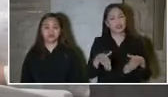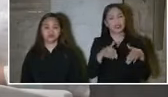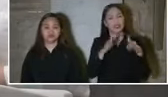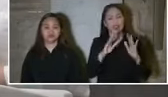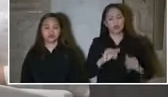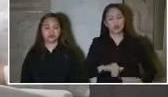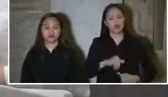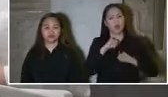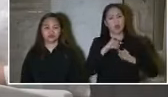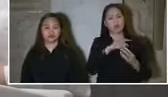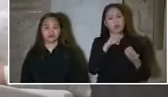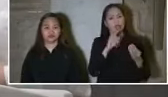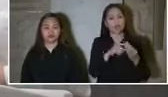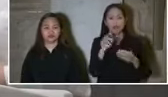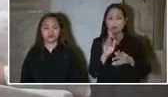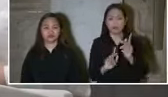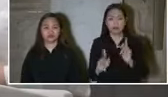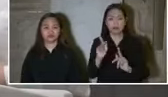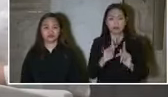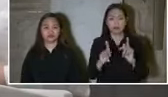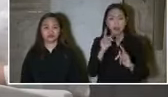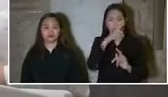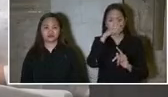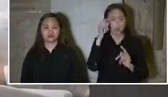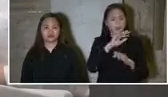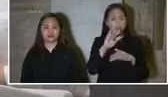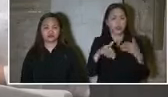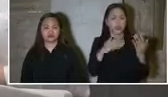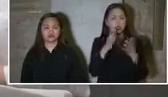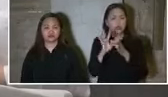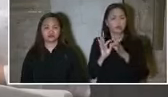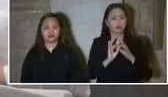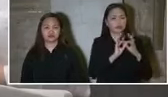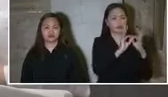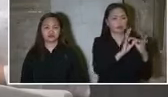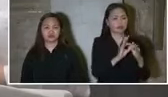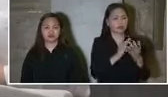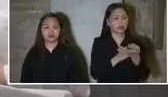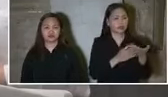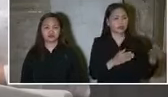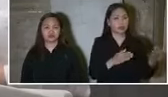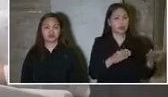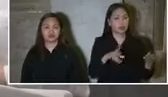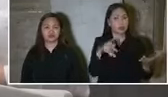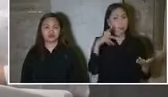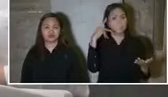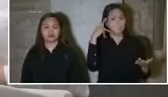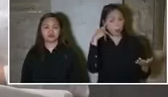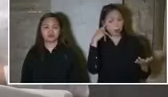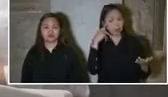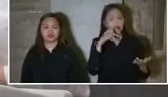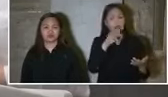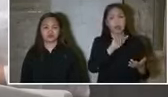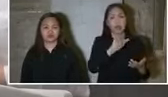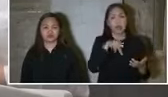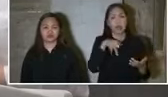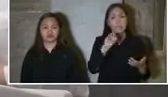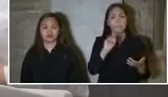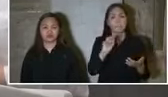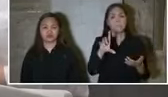human beings, for everything belongs to you, Paul or Apollos